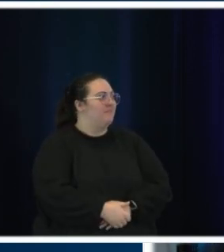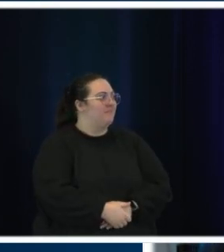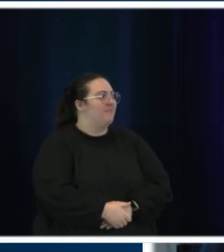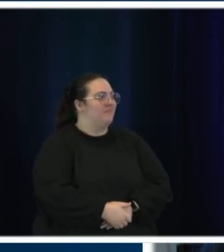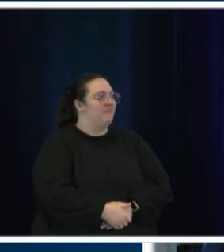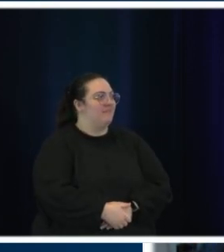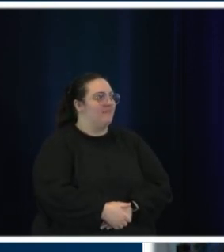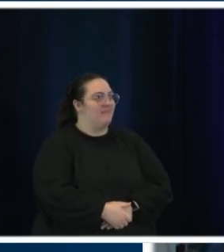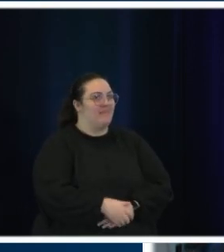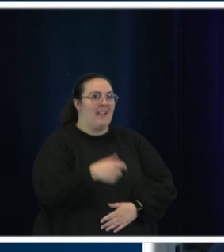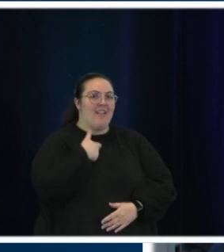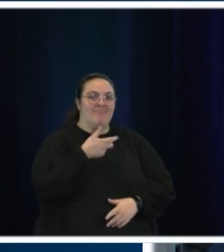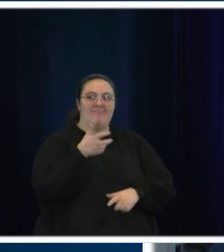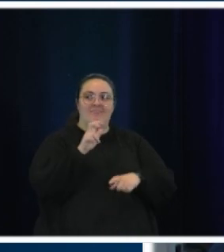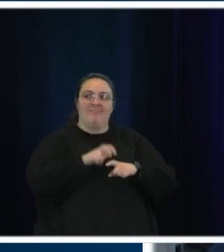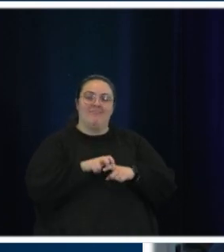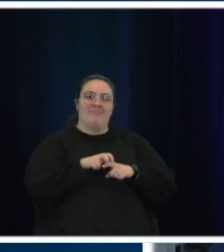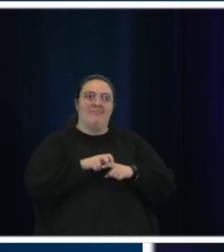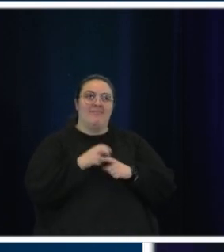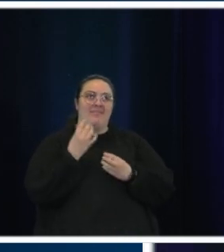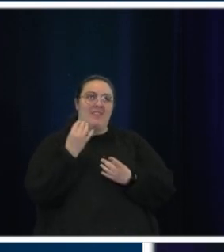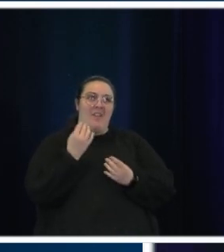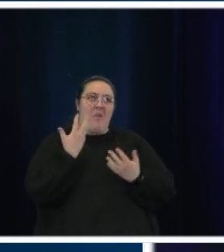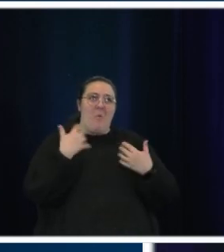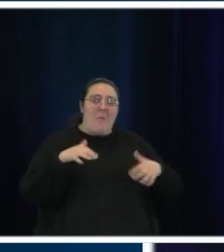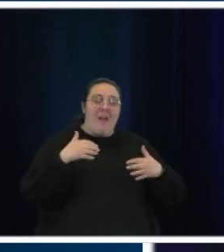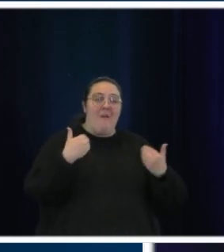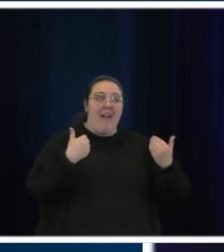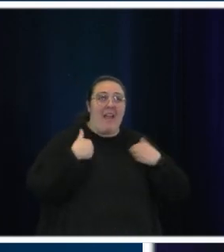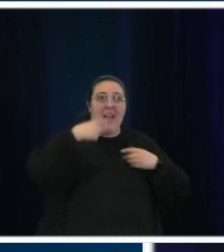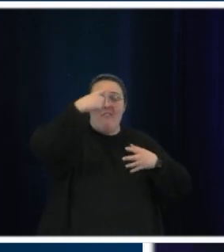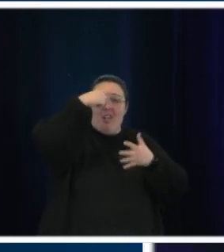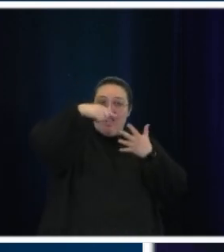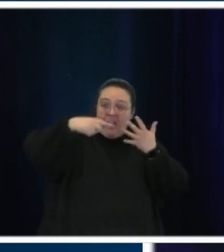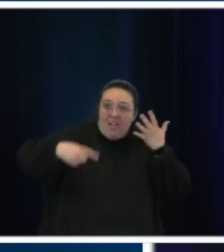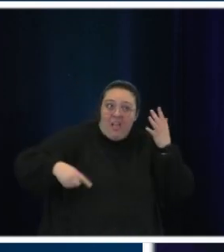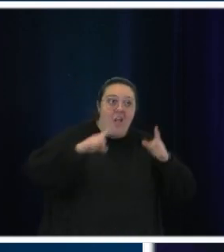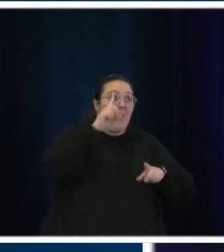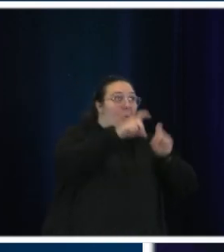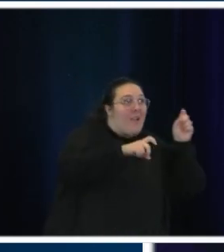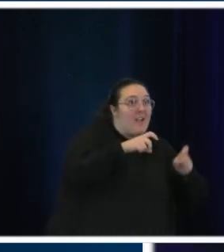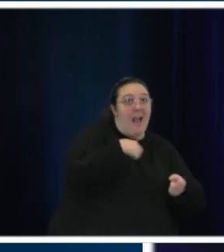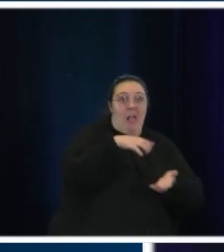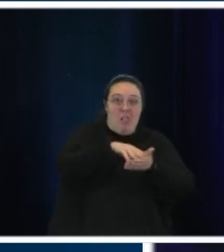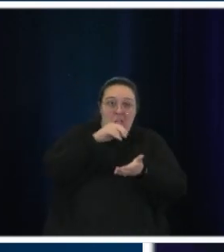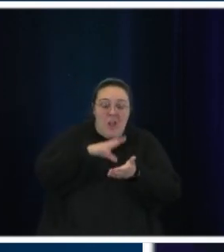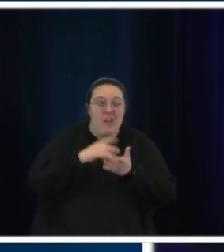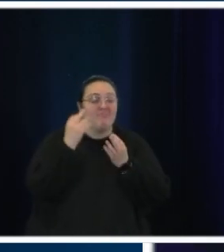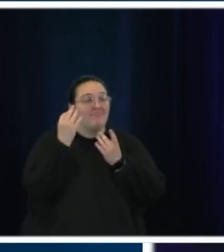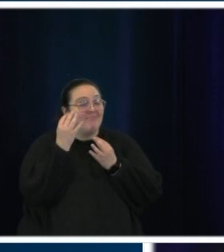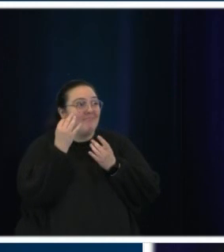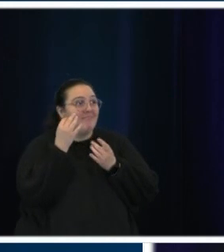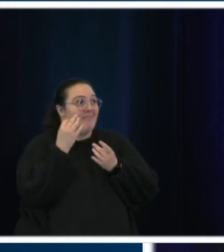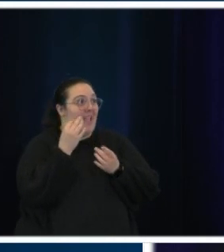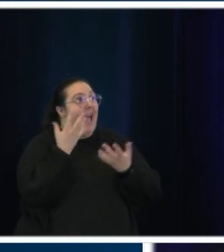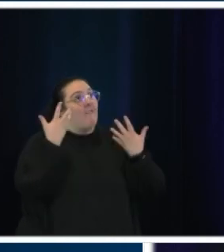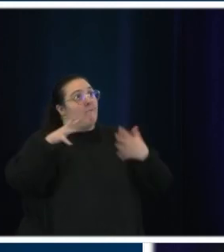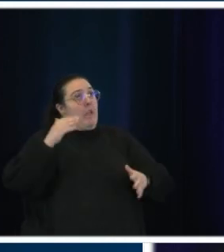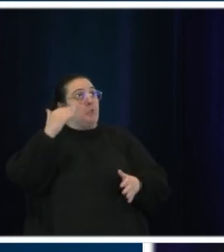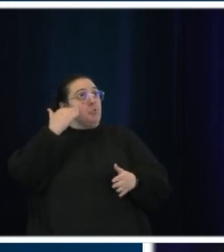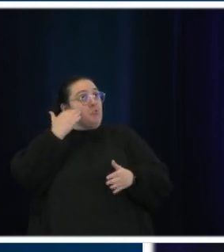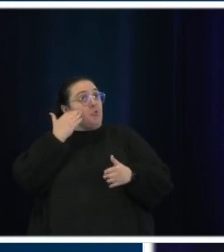I had to take a moment. I'm thinking of so many things, so many questions. I learned so much. I knew about some of those issues and topics, but we